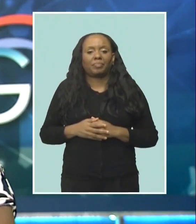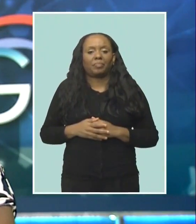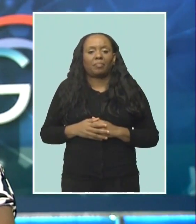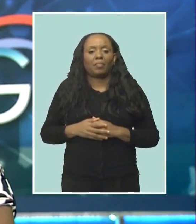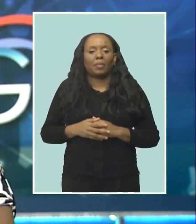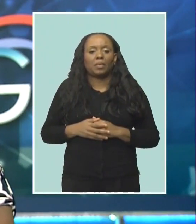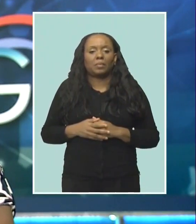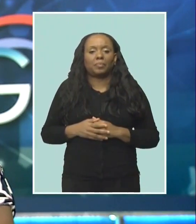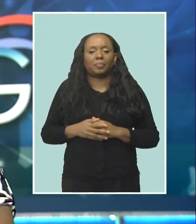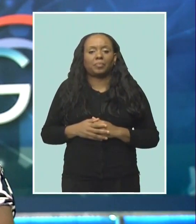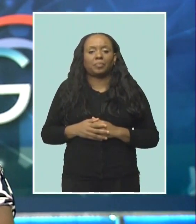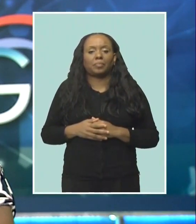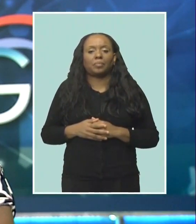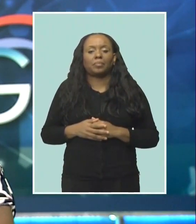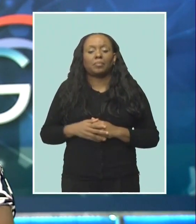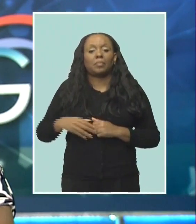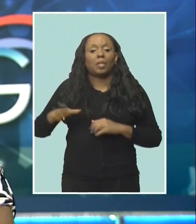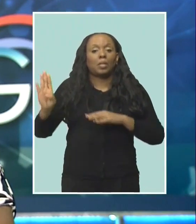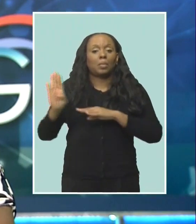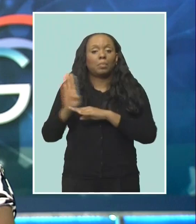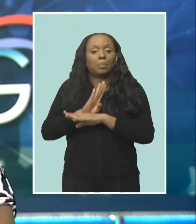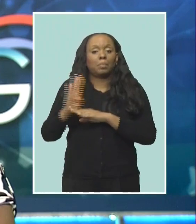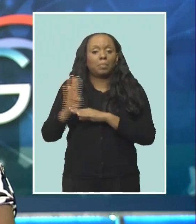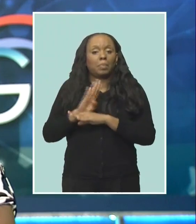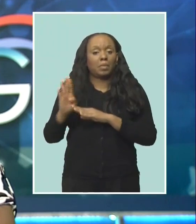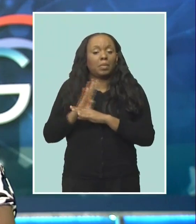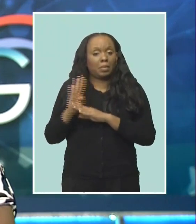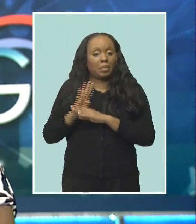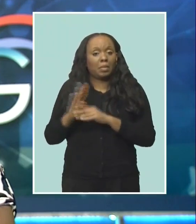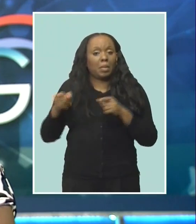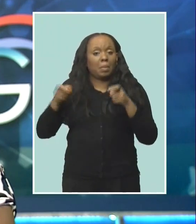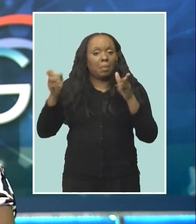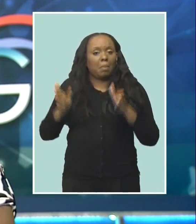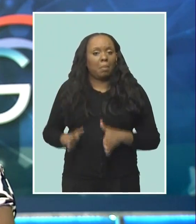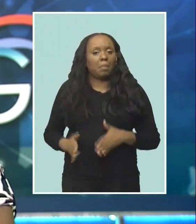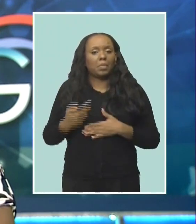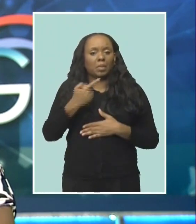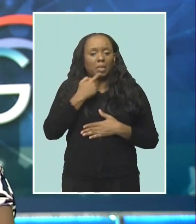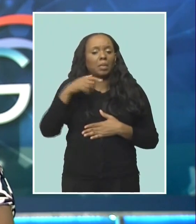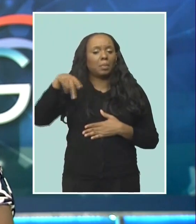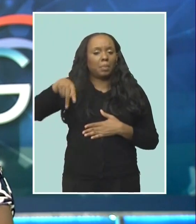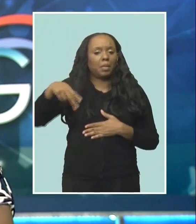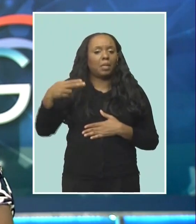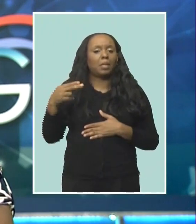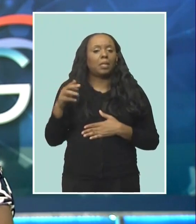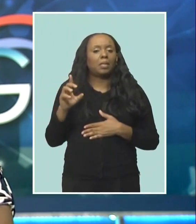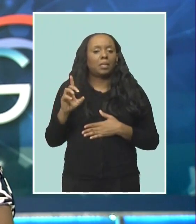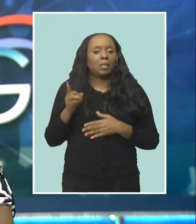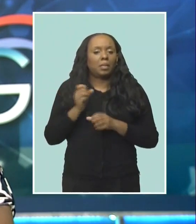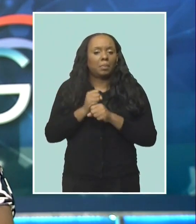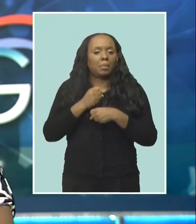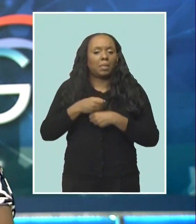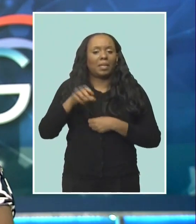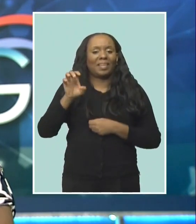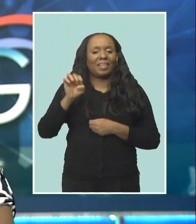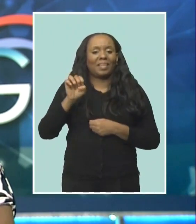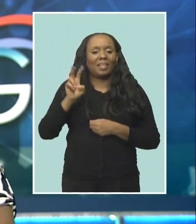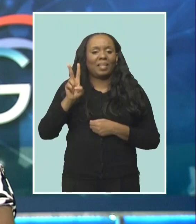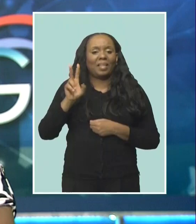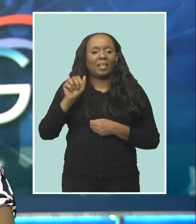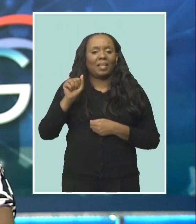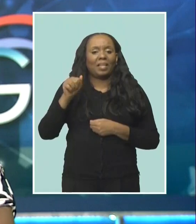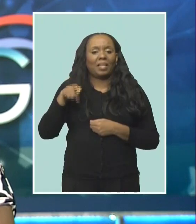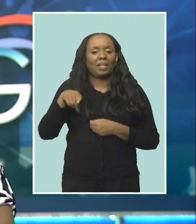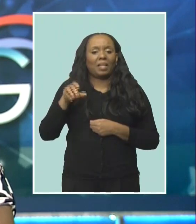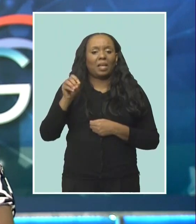Legal and Corporate Affairs Manager Lisa Ridley Paul, she says Pine Hill Dairy's production of its evaporated milk under the brand